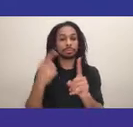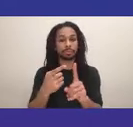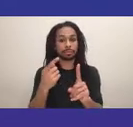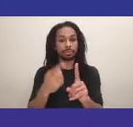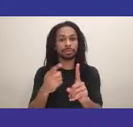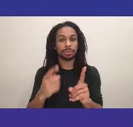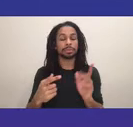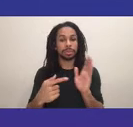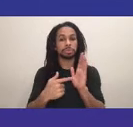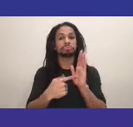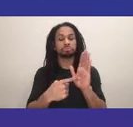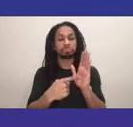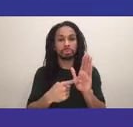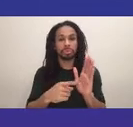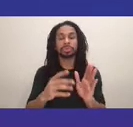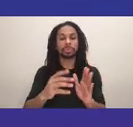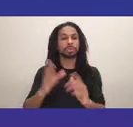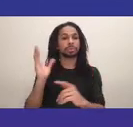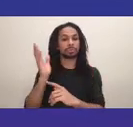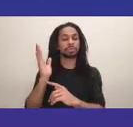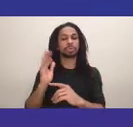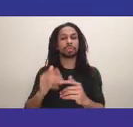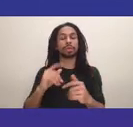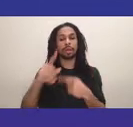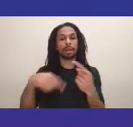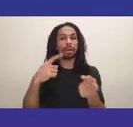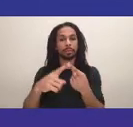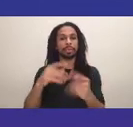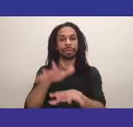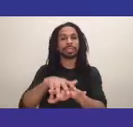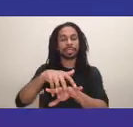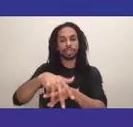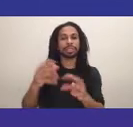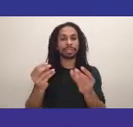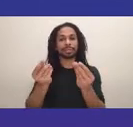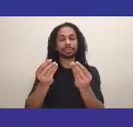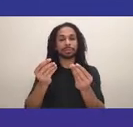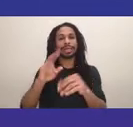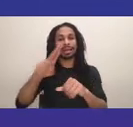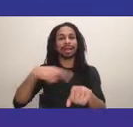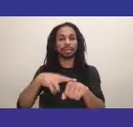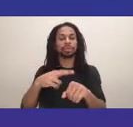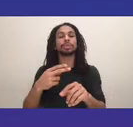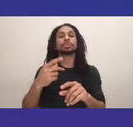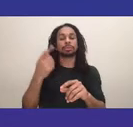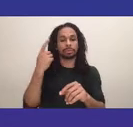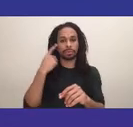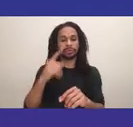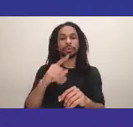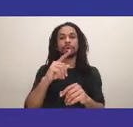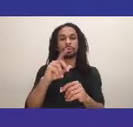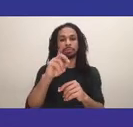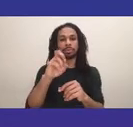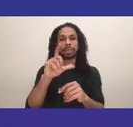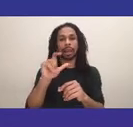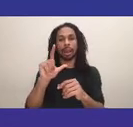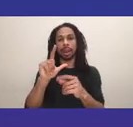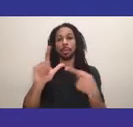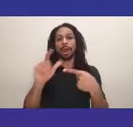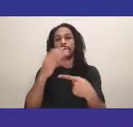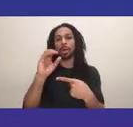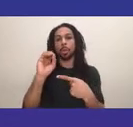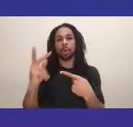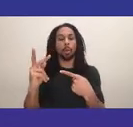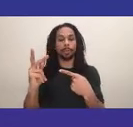Indigenous nations on behalf of the Delaware Nation of Oklahoma. So I'll let y'all take some time to read this